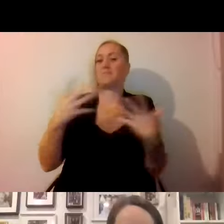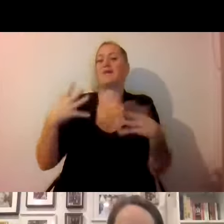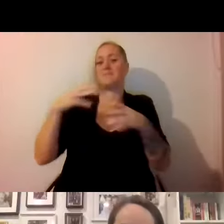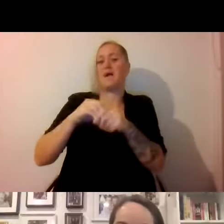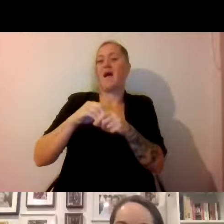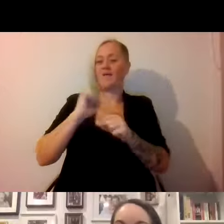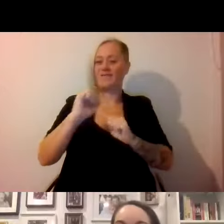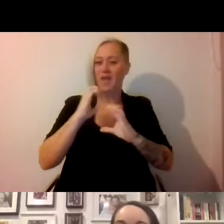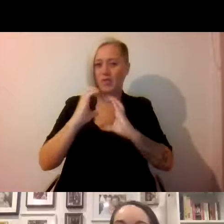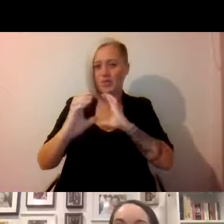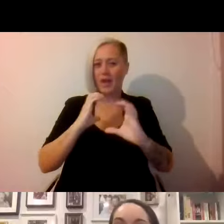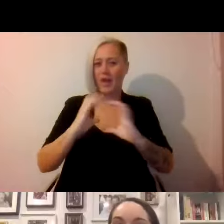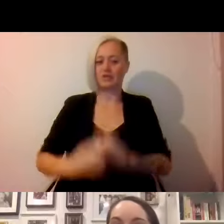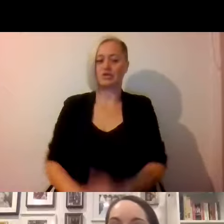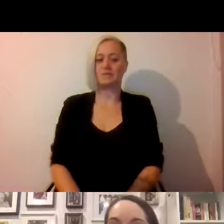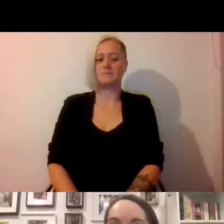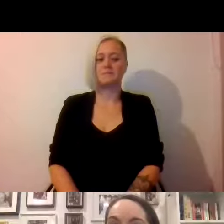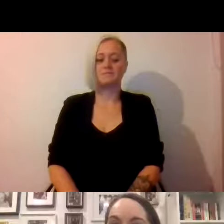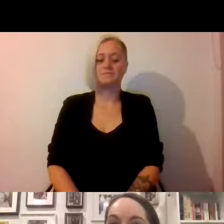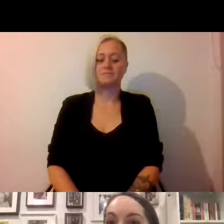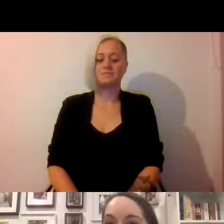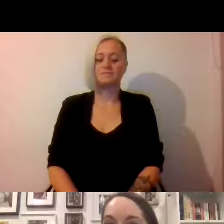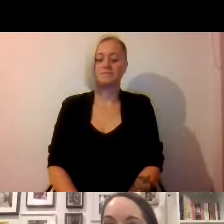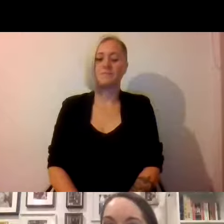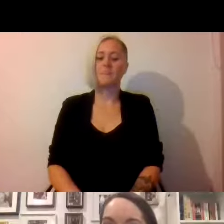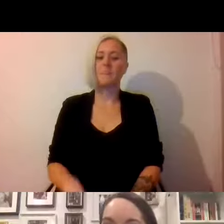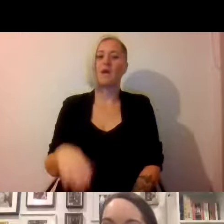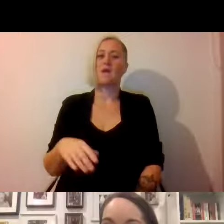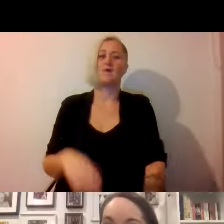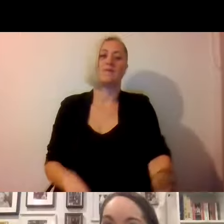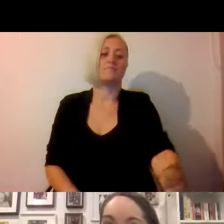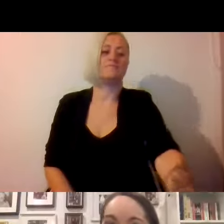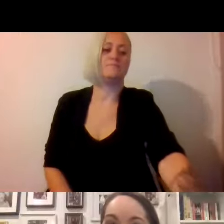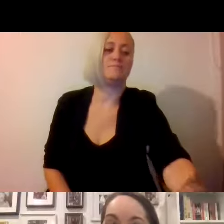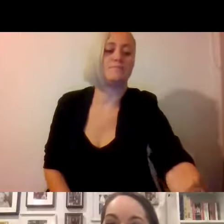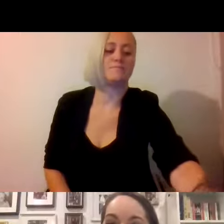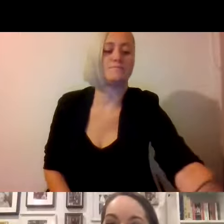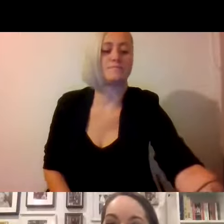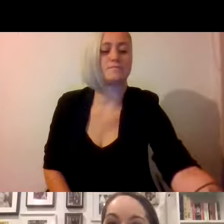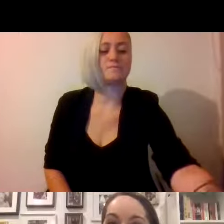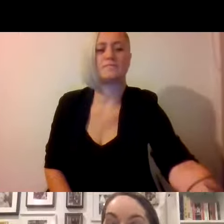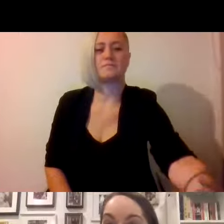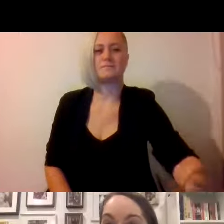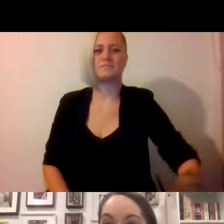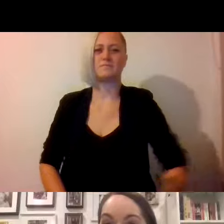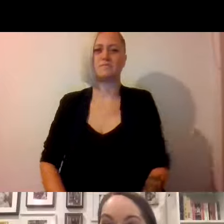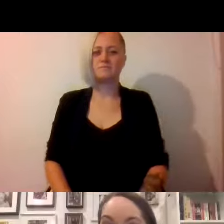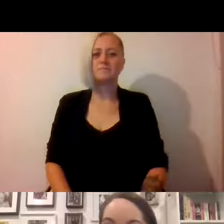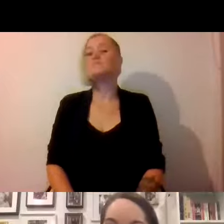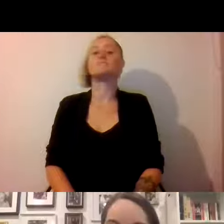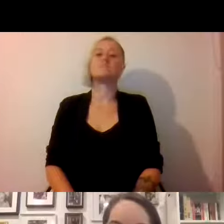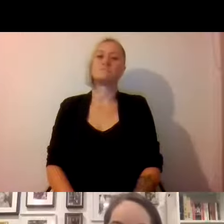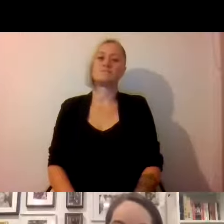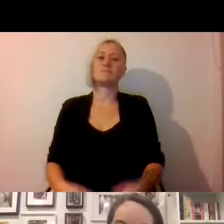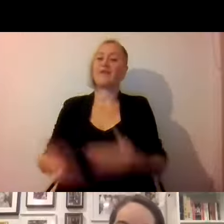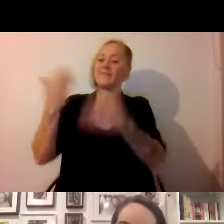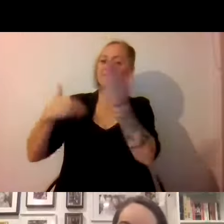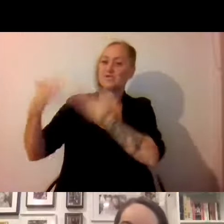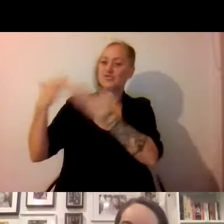And one thing I really want to flag is, I guess, the fraught history of deaf people in our nation, and of the language itself.